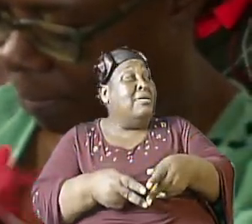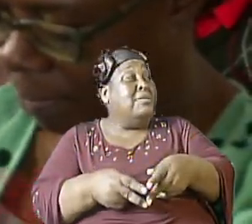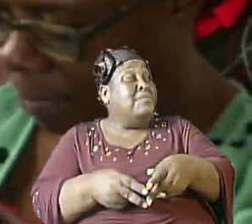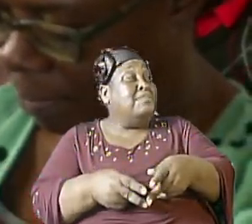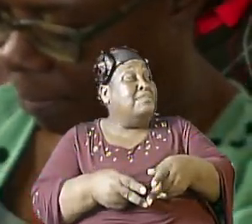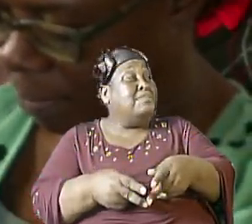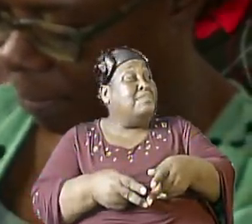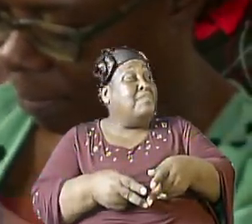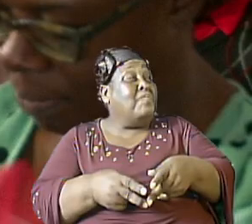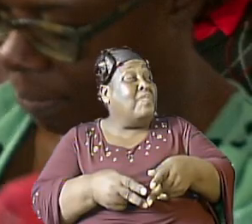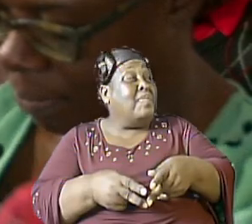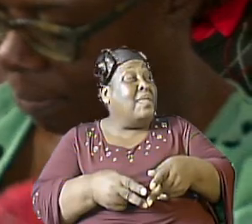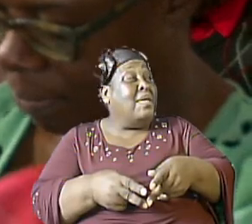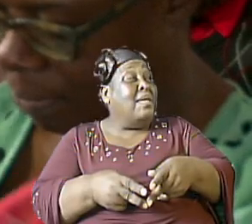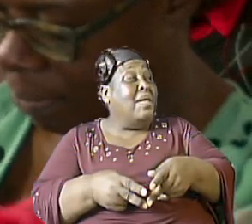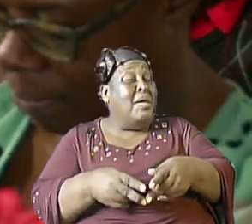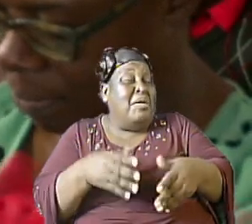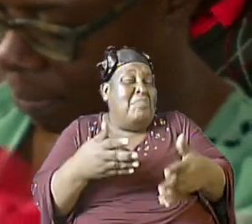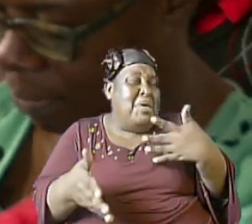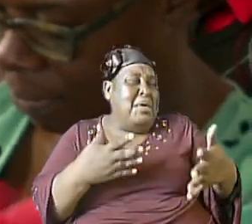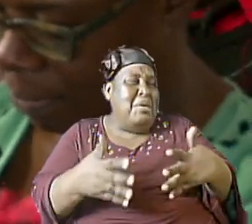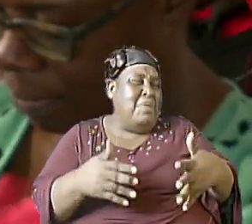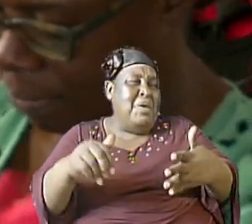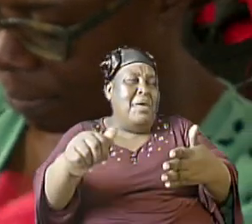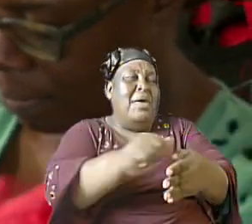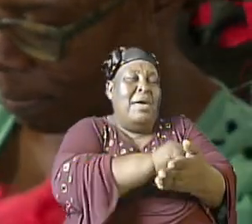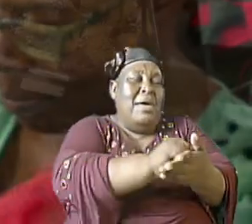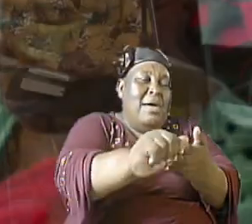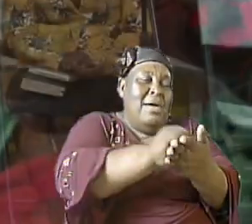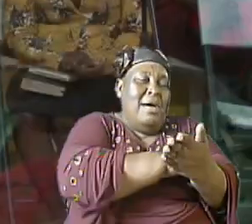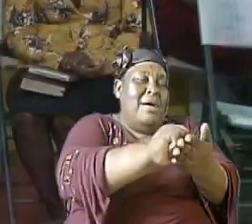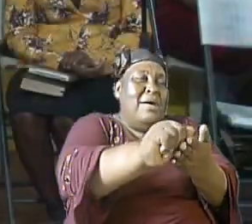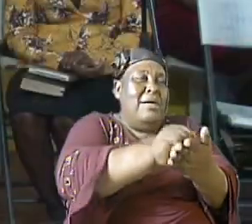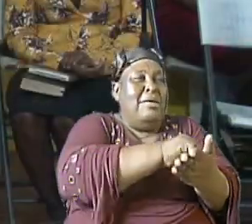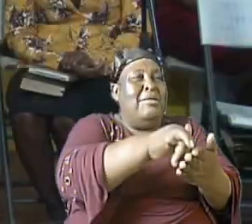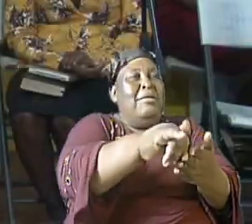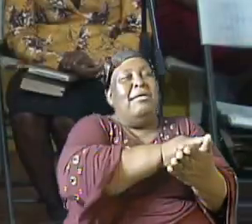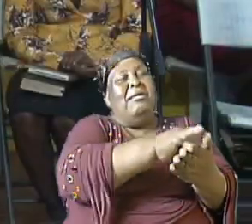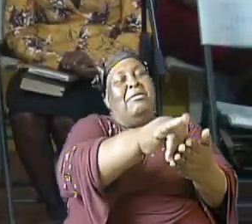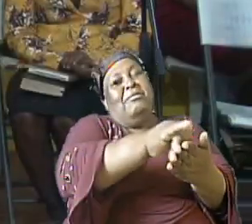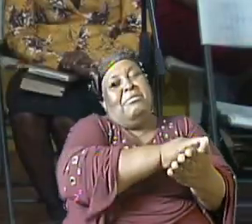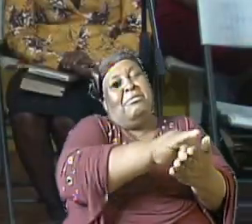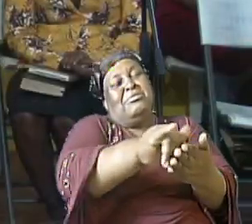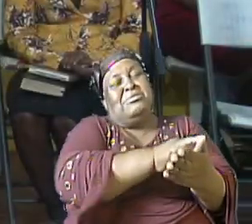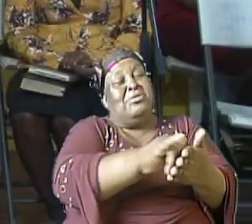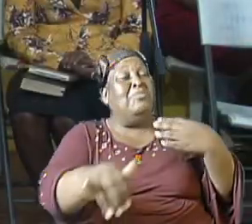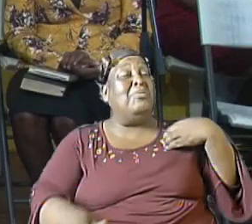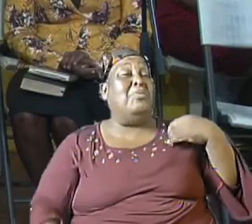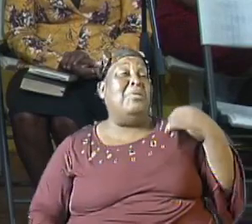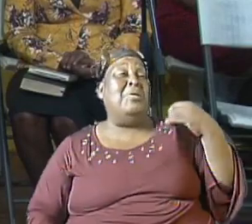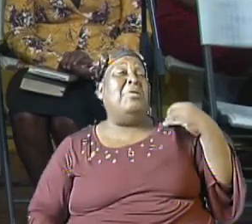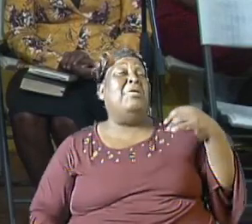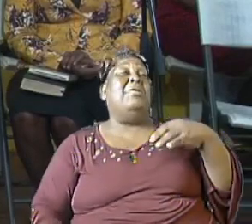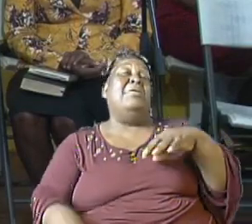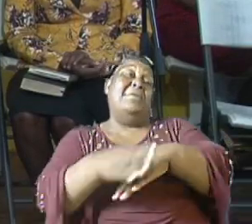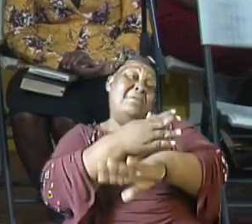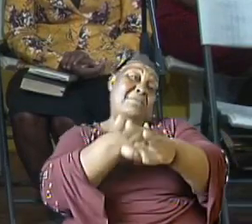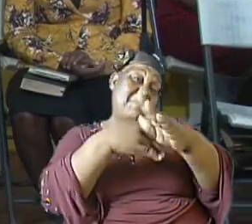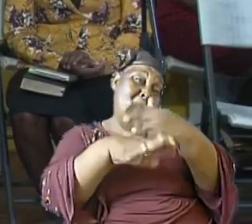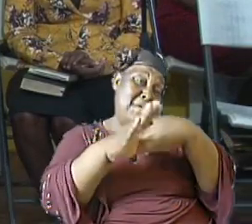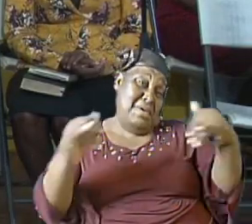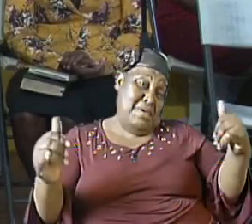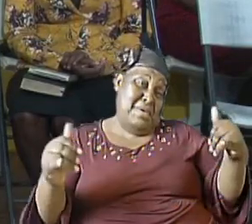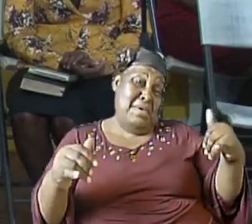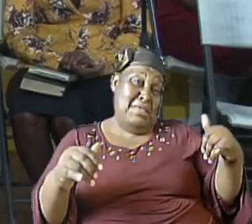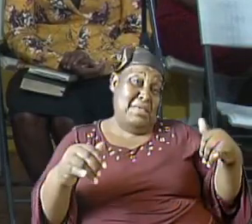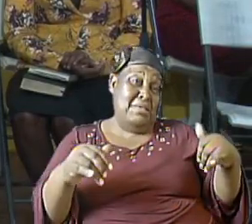Or suppose I iron in some clothes. And I just was not being careful enough. And my hand just barely touched